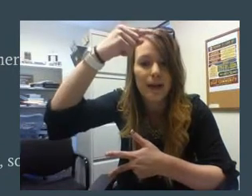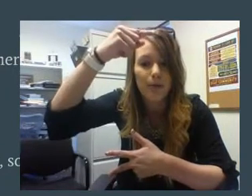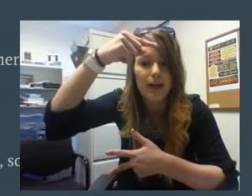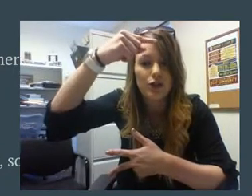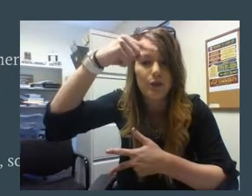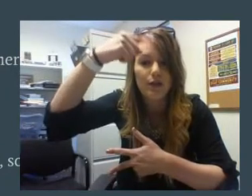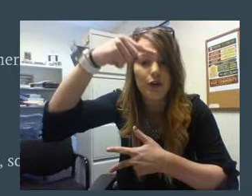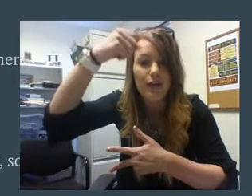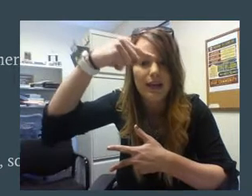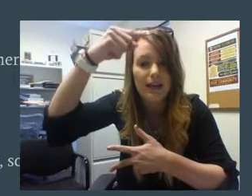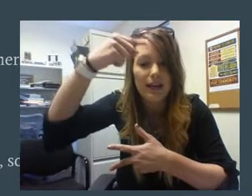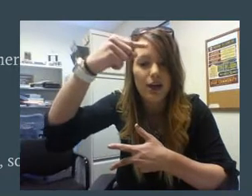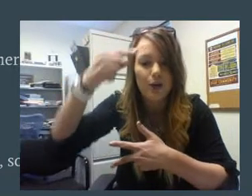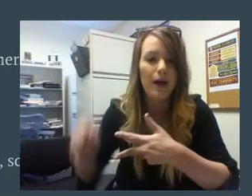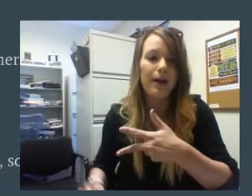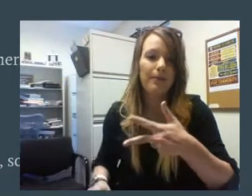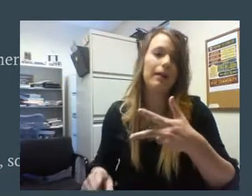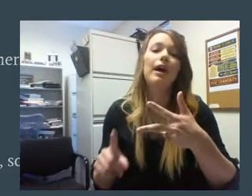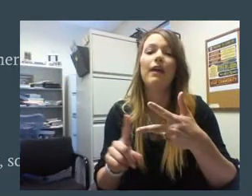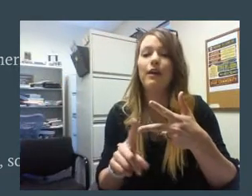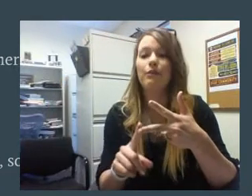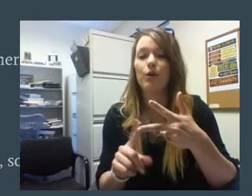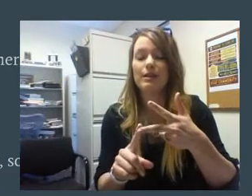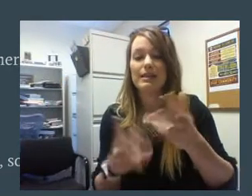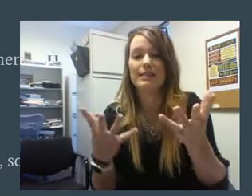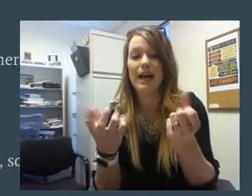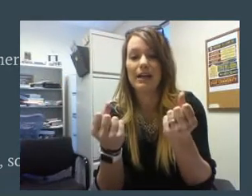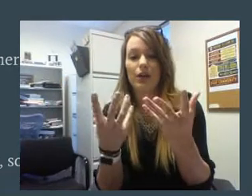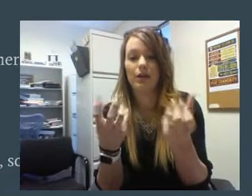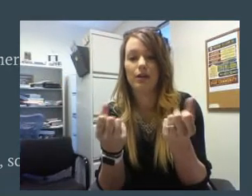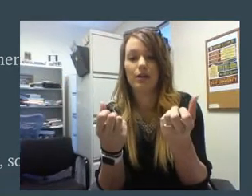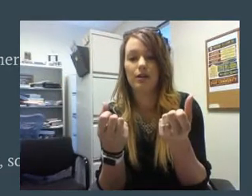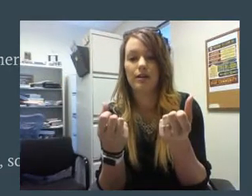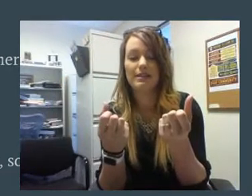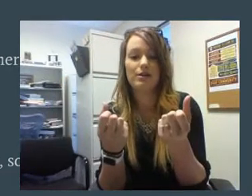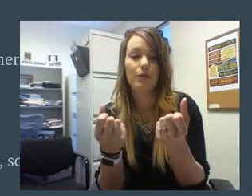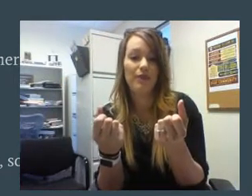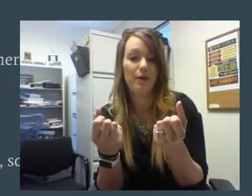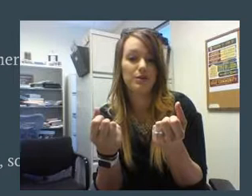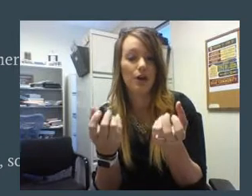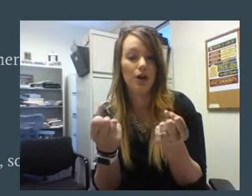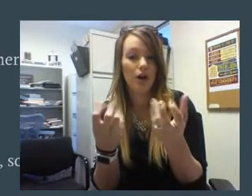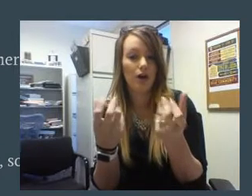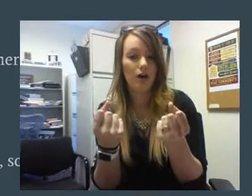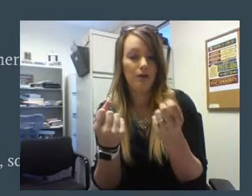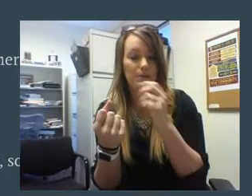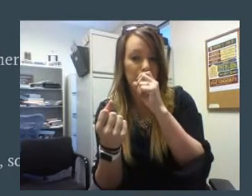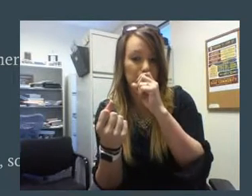brain to show that they're thinking in a hearing way. And then, of course, signer. This is one that was